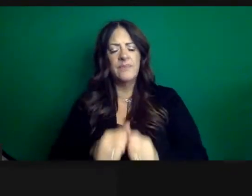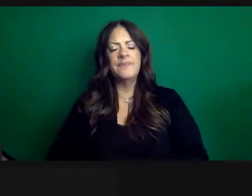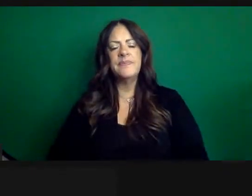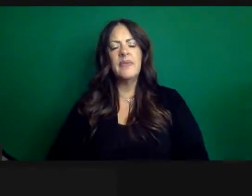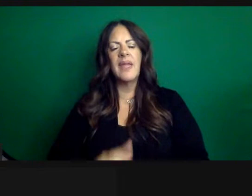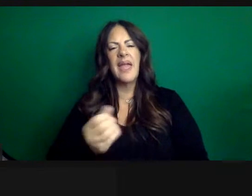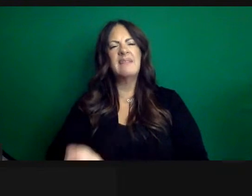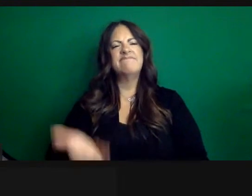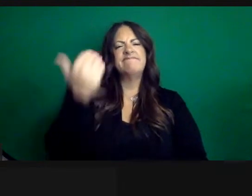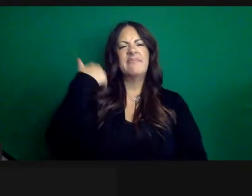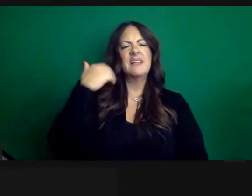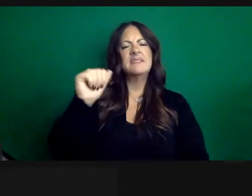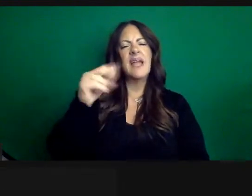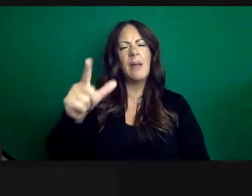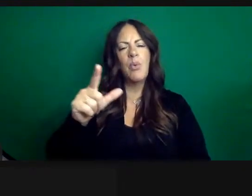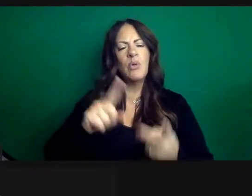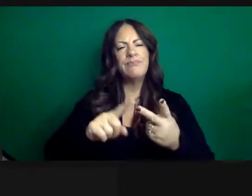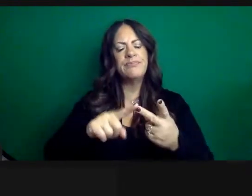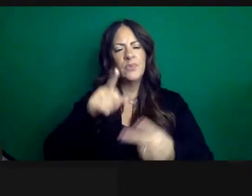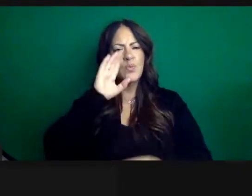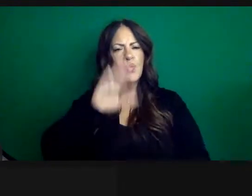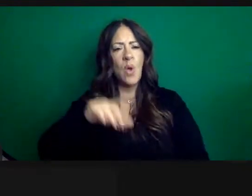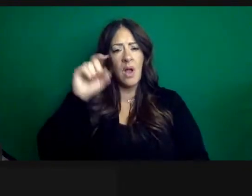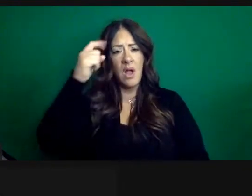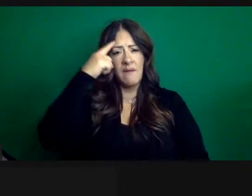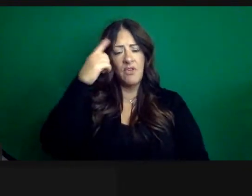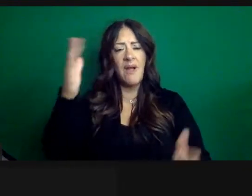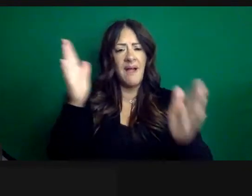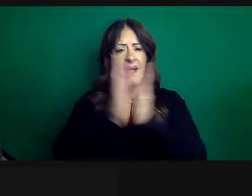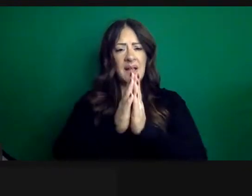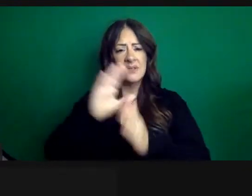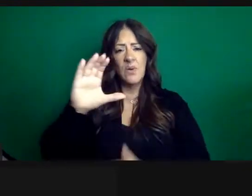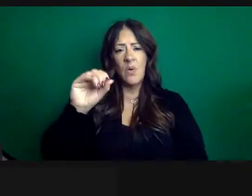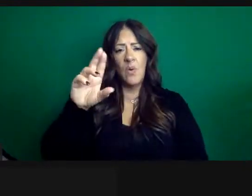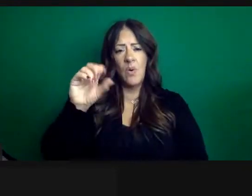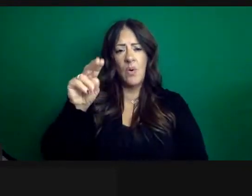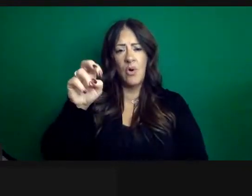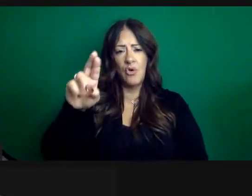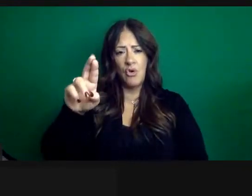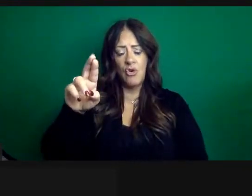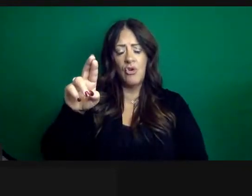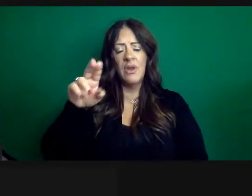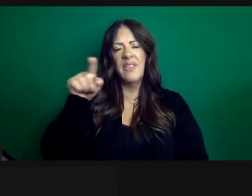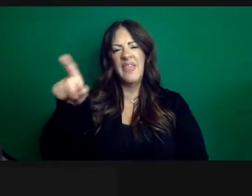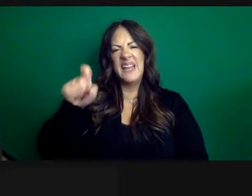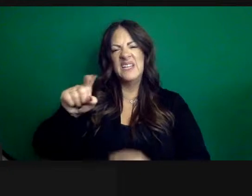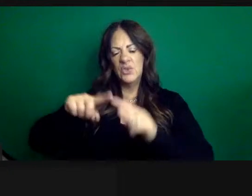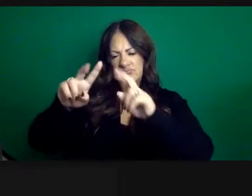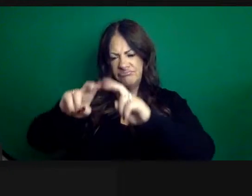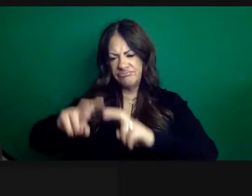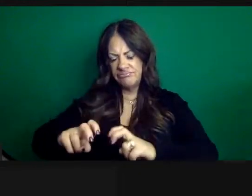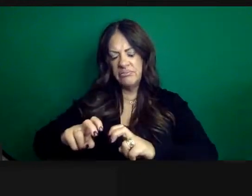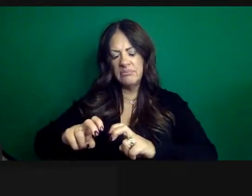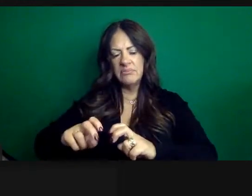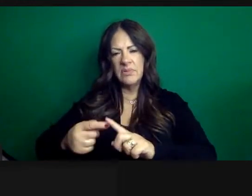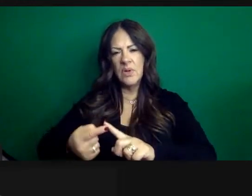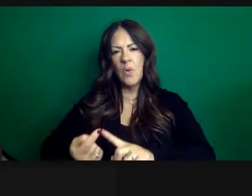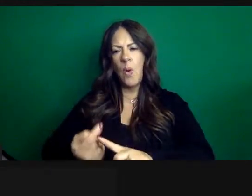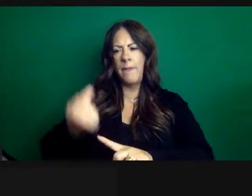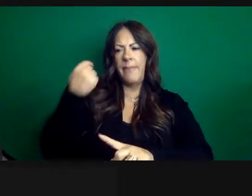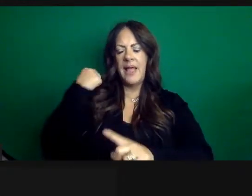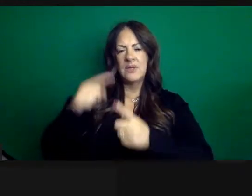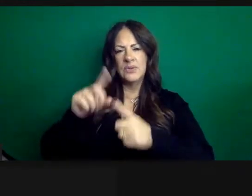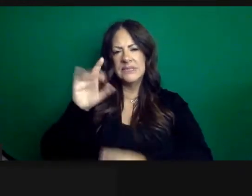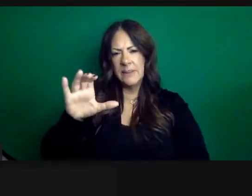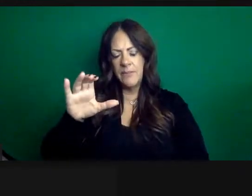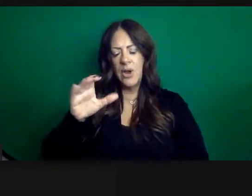last April when the governor asked coroners across the state to review deaths going back to December to see if COVID-19